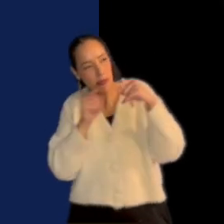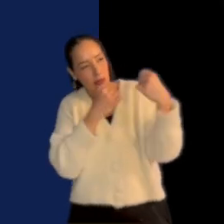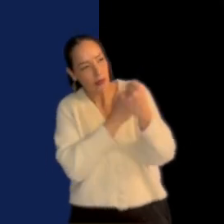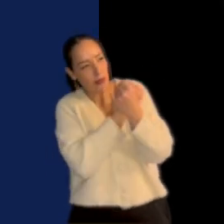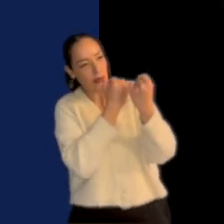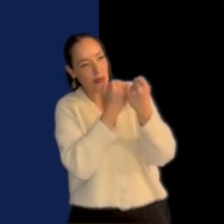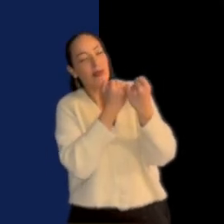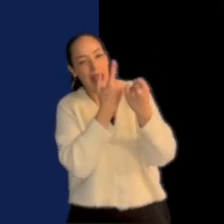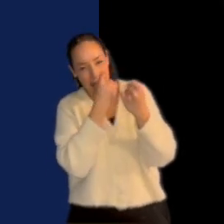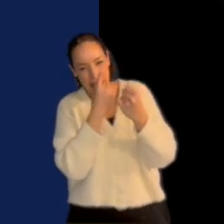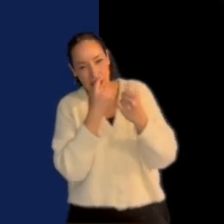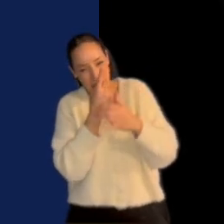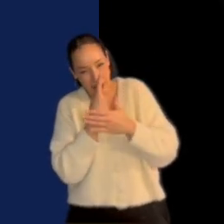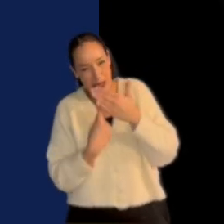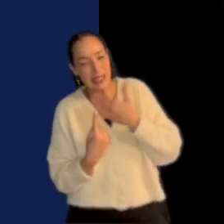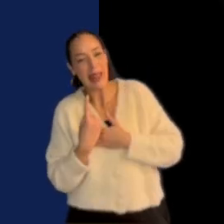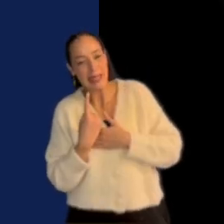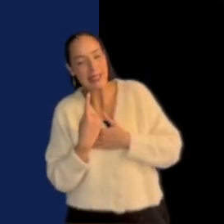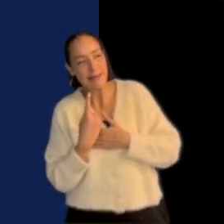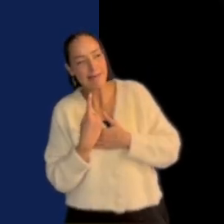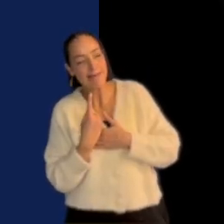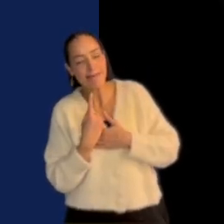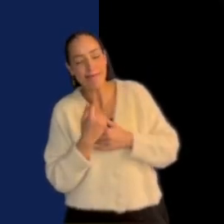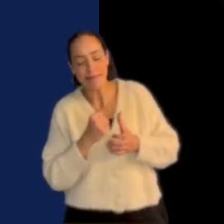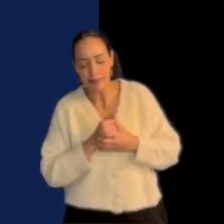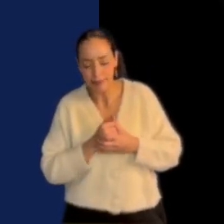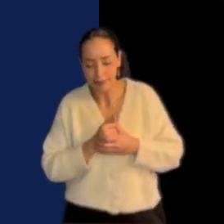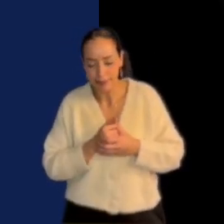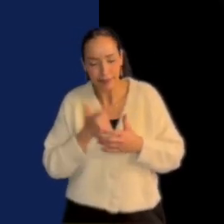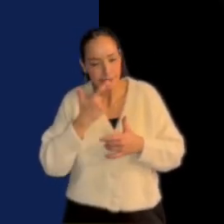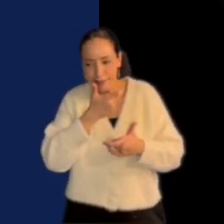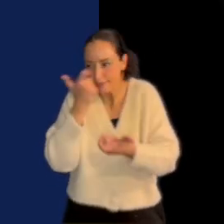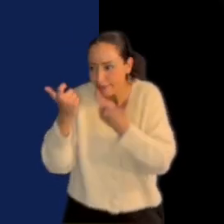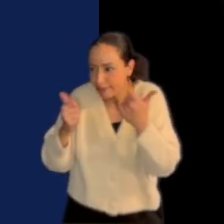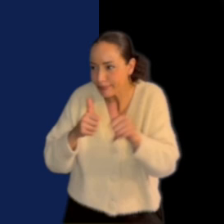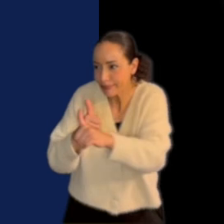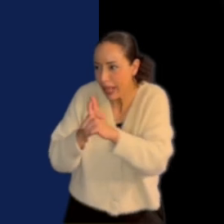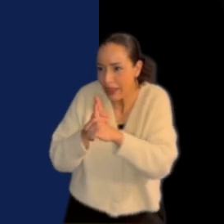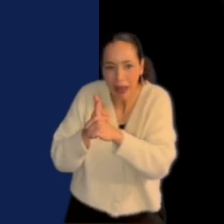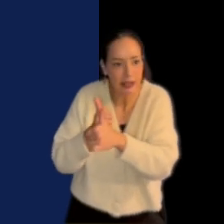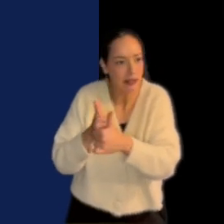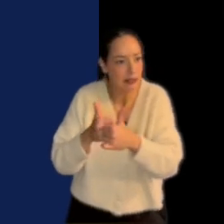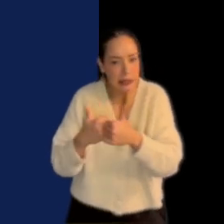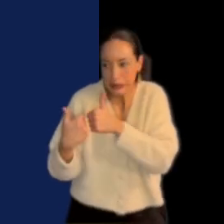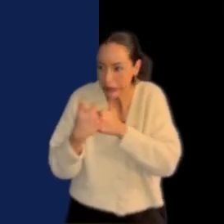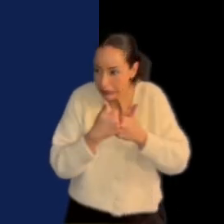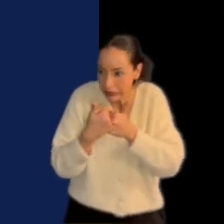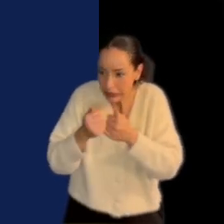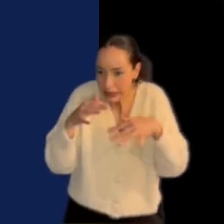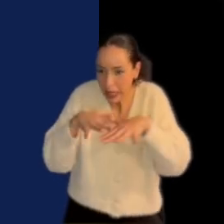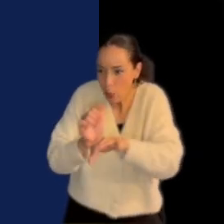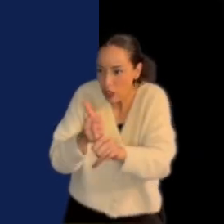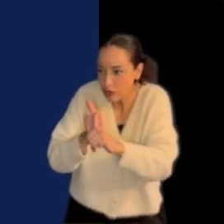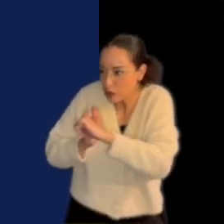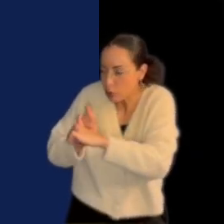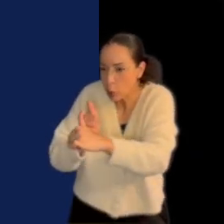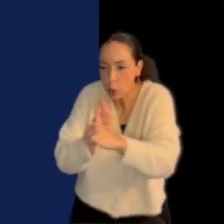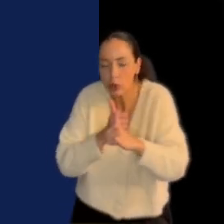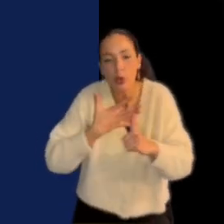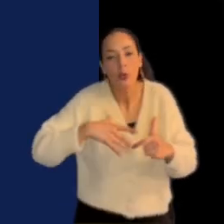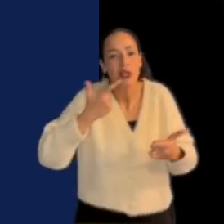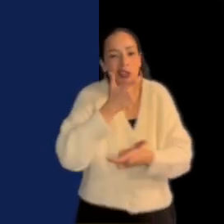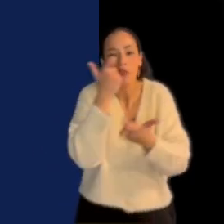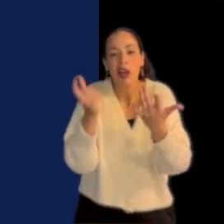to its effects, and finding allies and networks of support is essential. We must seek out those other practitioners, professionals,